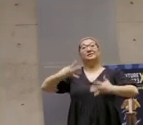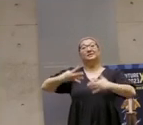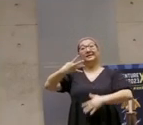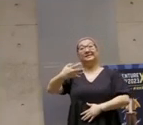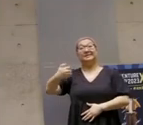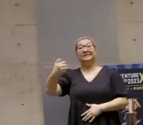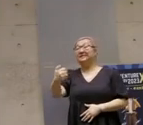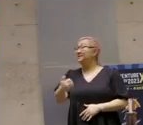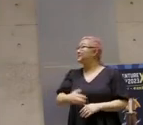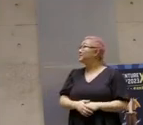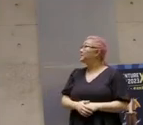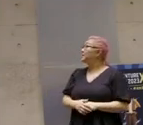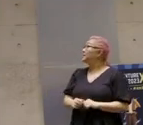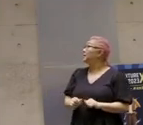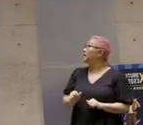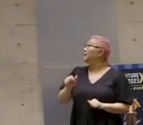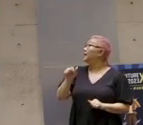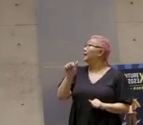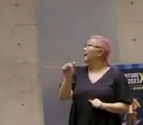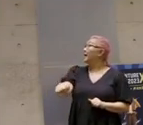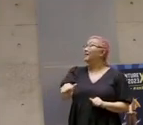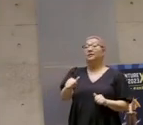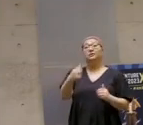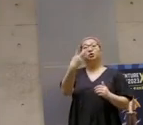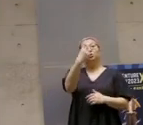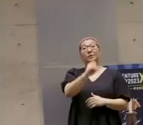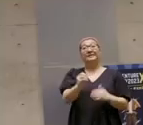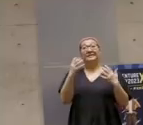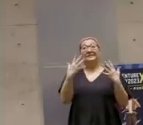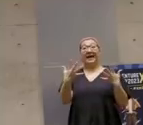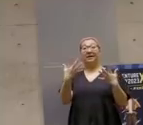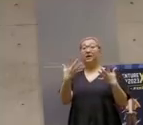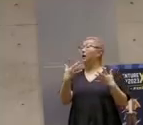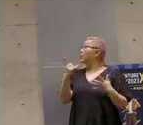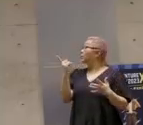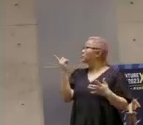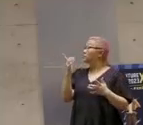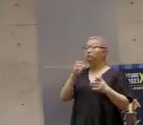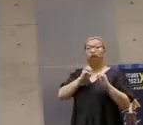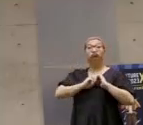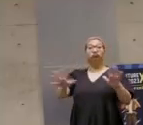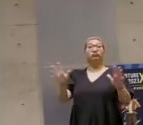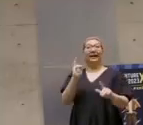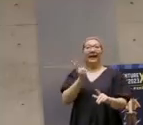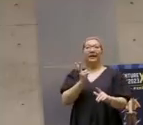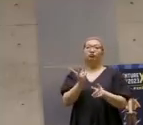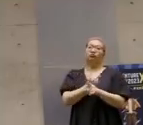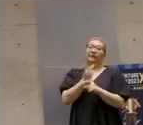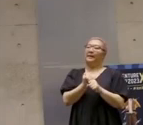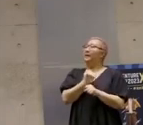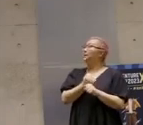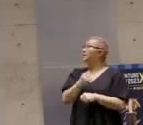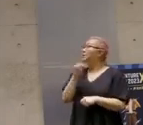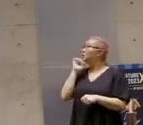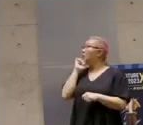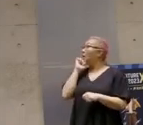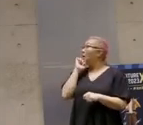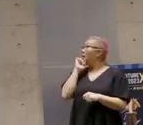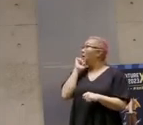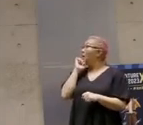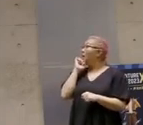2010 with a director's cut. And what I'm going to talk to you about is the